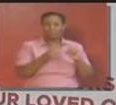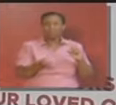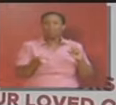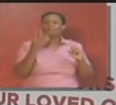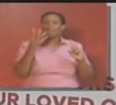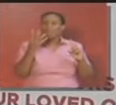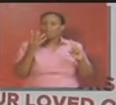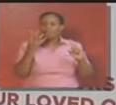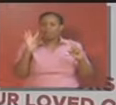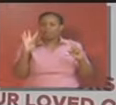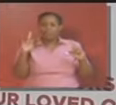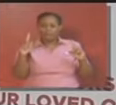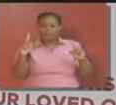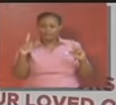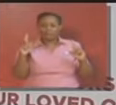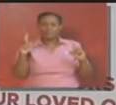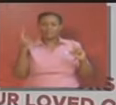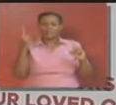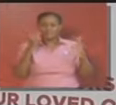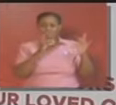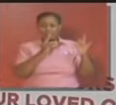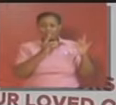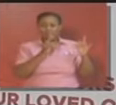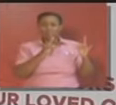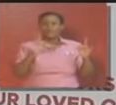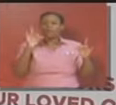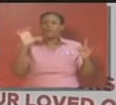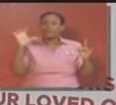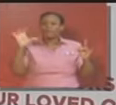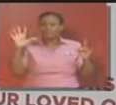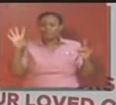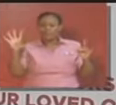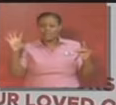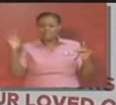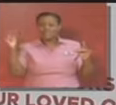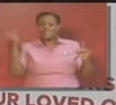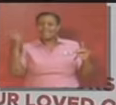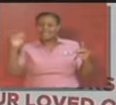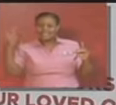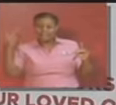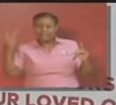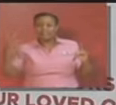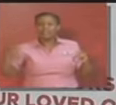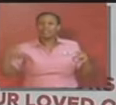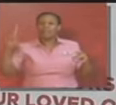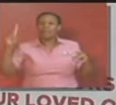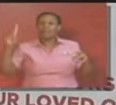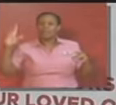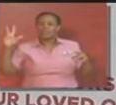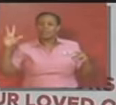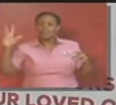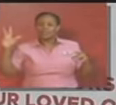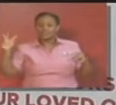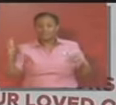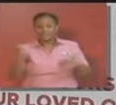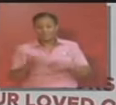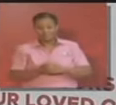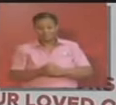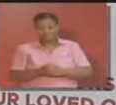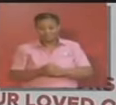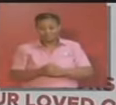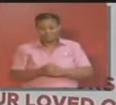154 secondary contacts, and 51 tertiary contacts. And some of these contacts would not